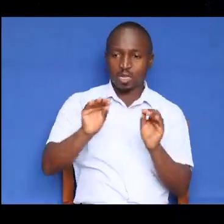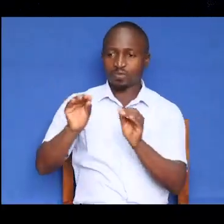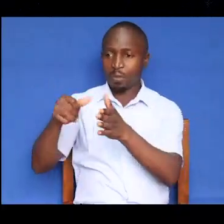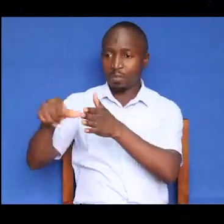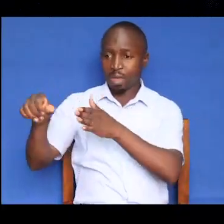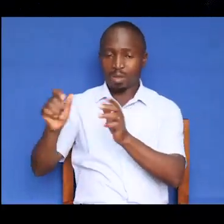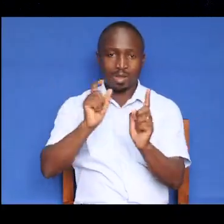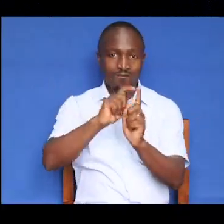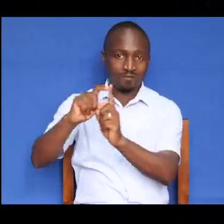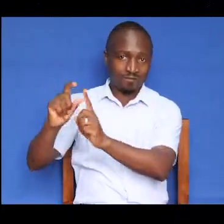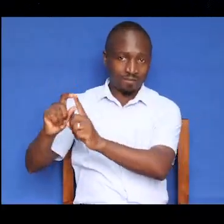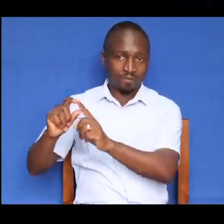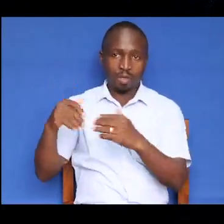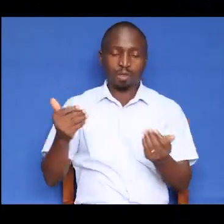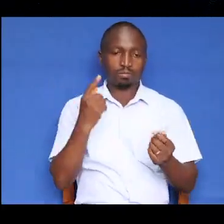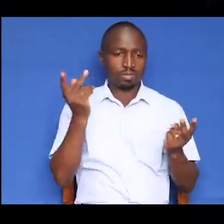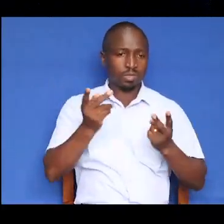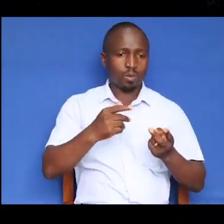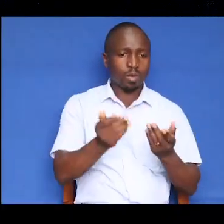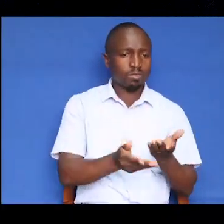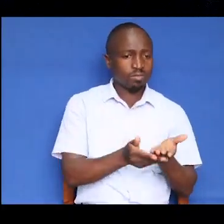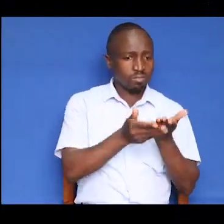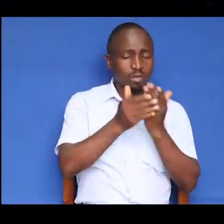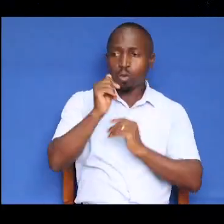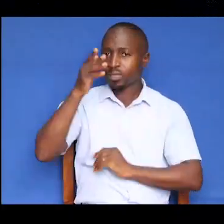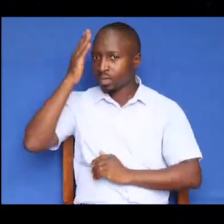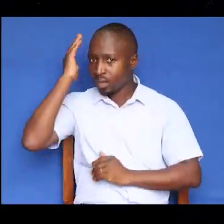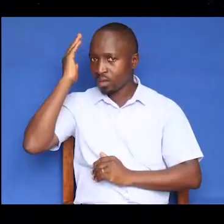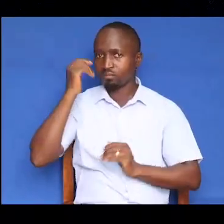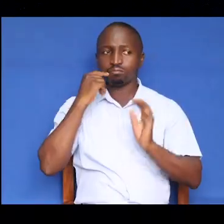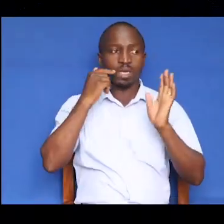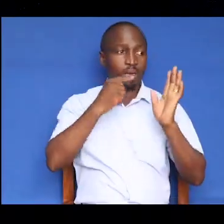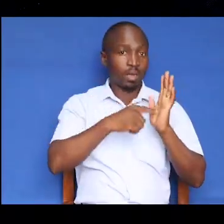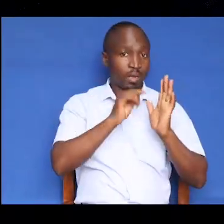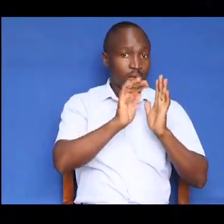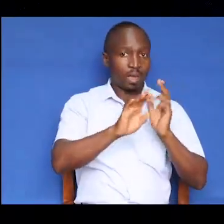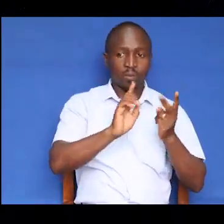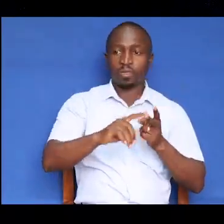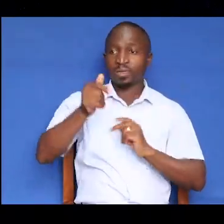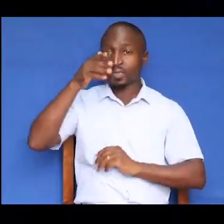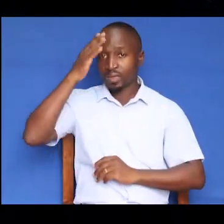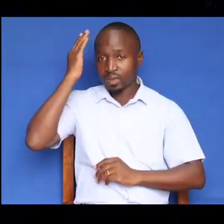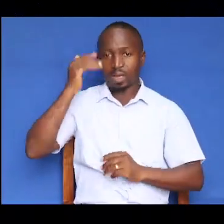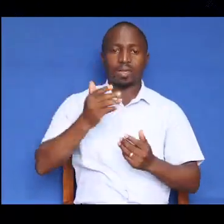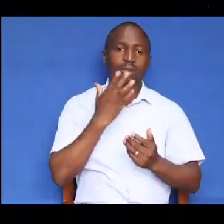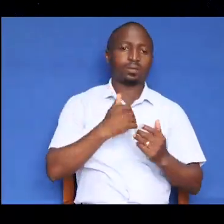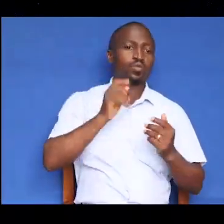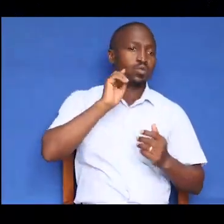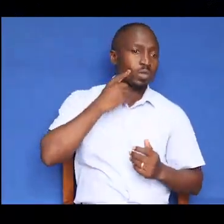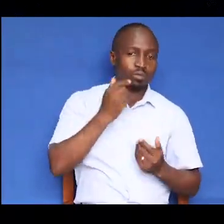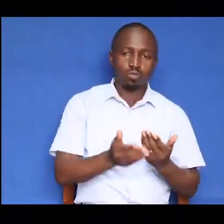government assistance. Or we can say it's happening when government tries to help